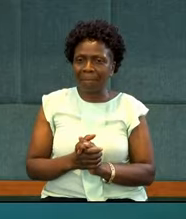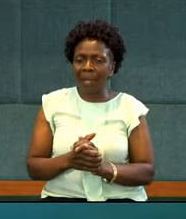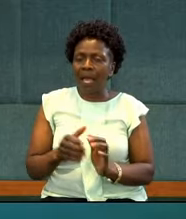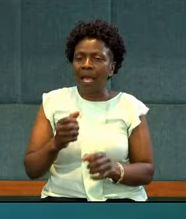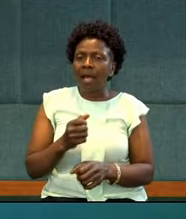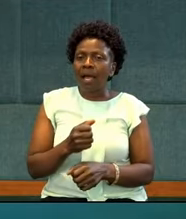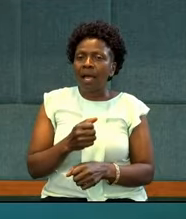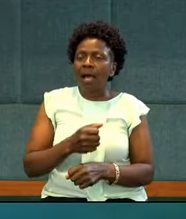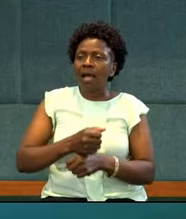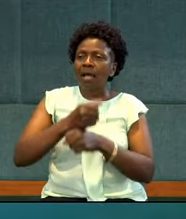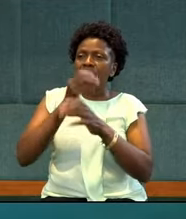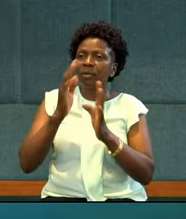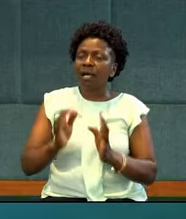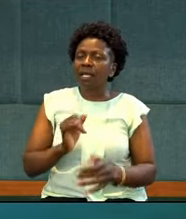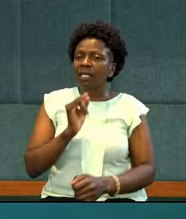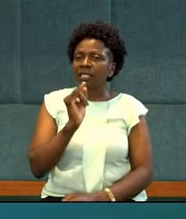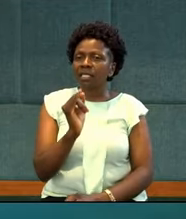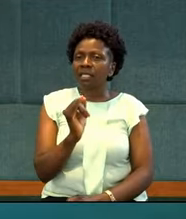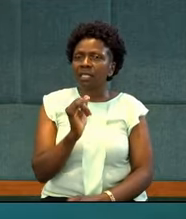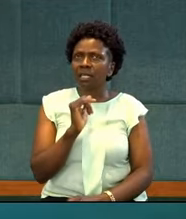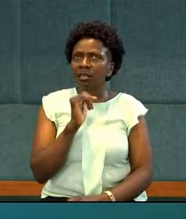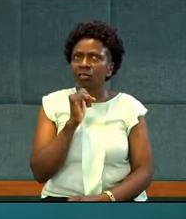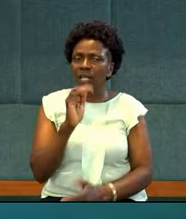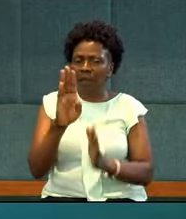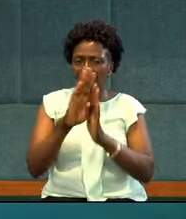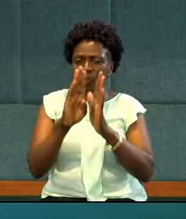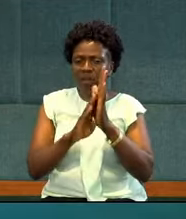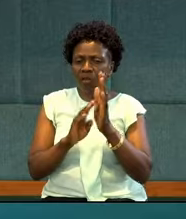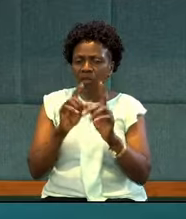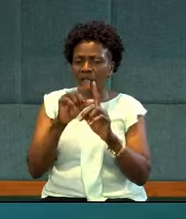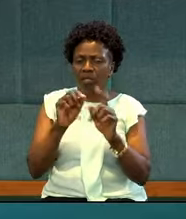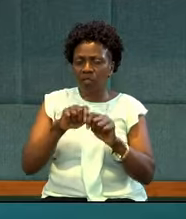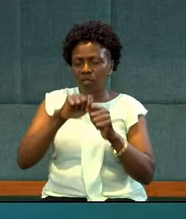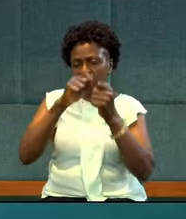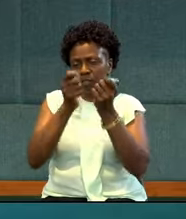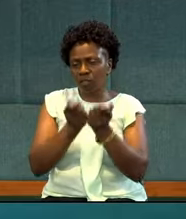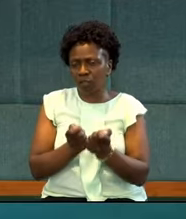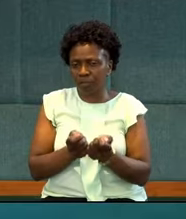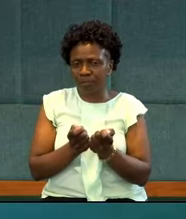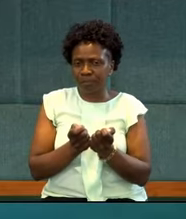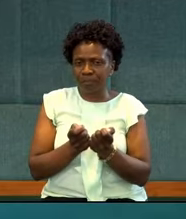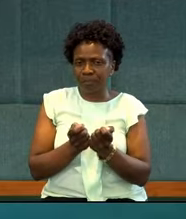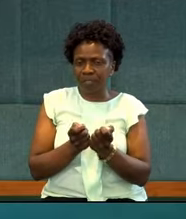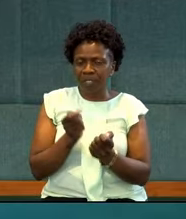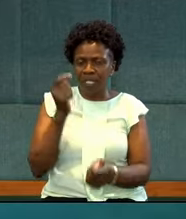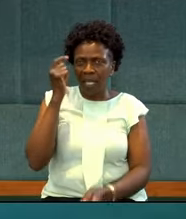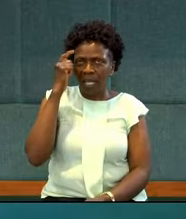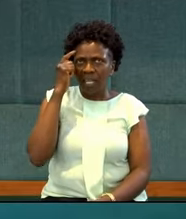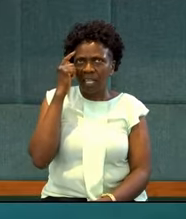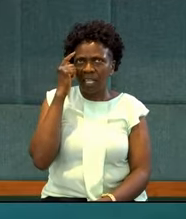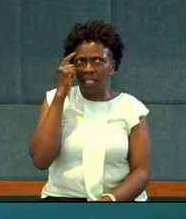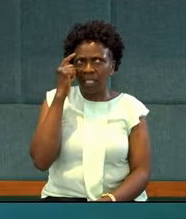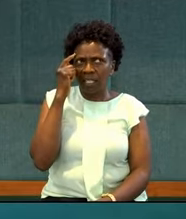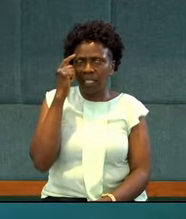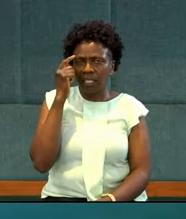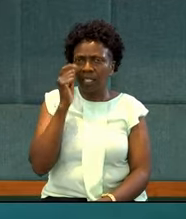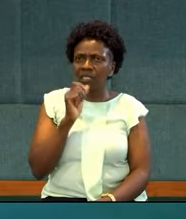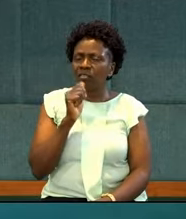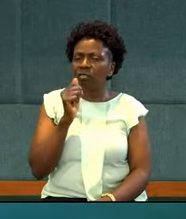Msaidizi is not a biblical term, it's a translation. And I think it's not really a